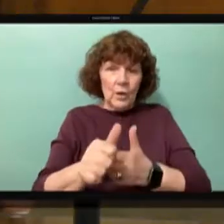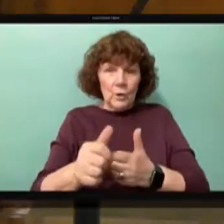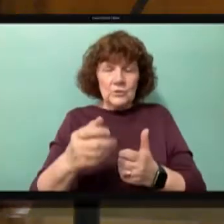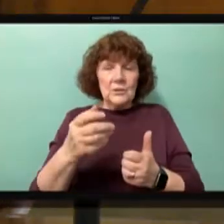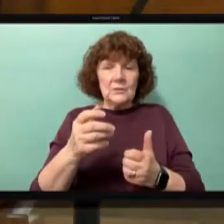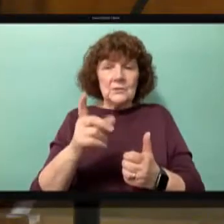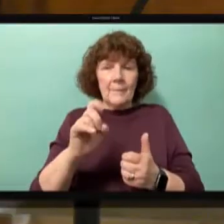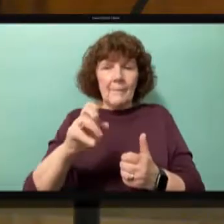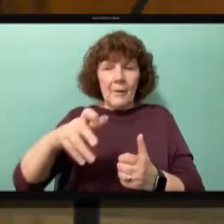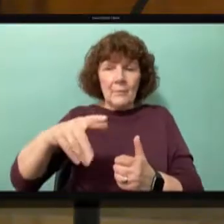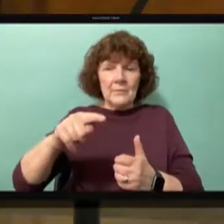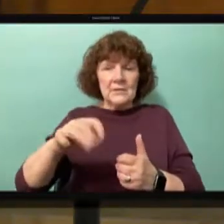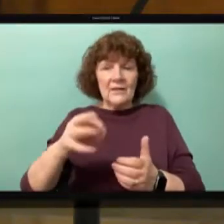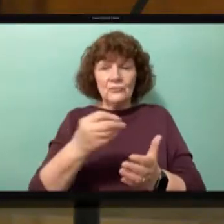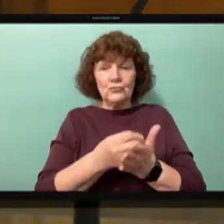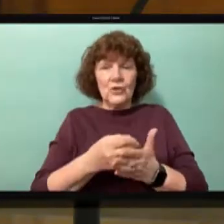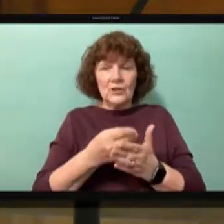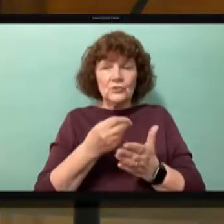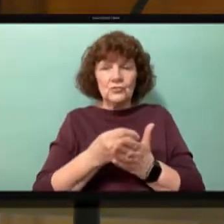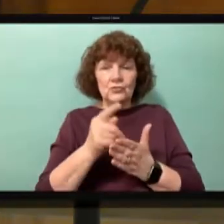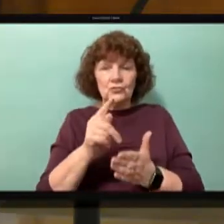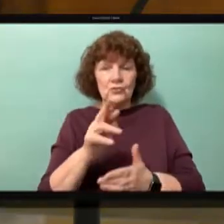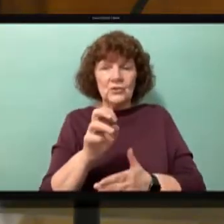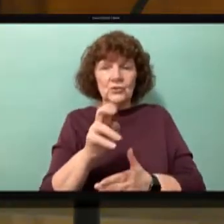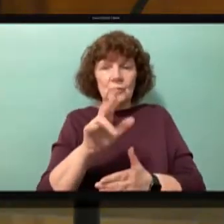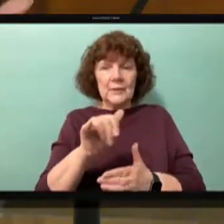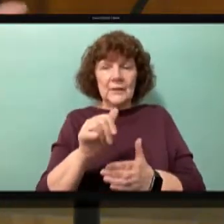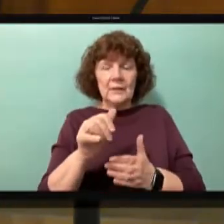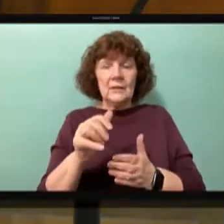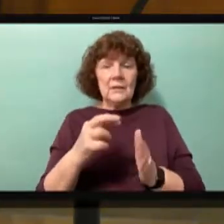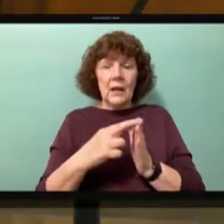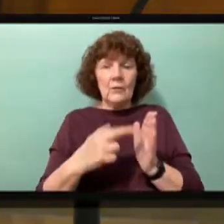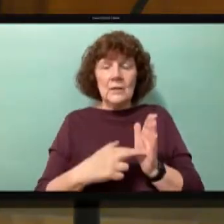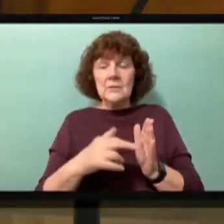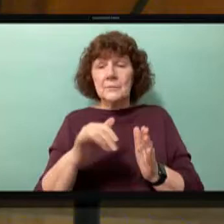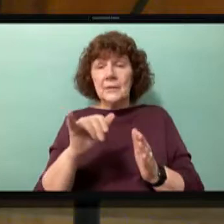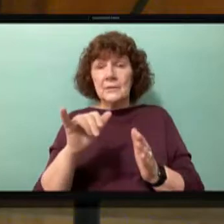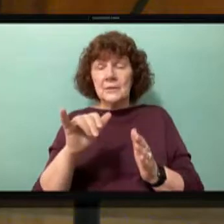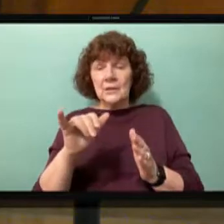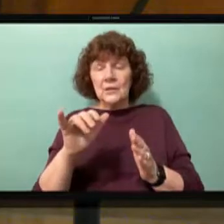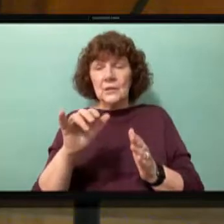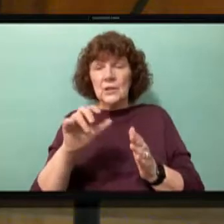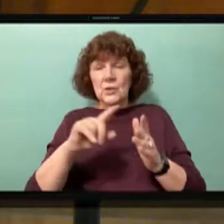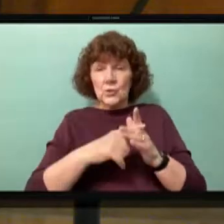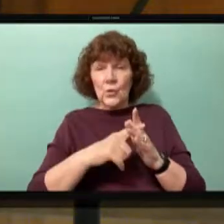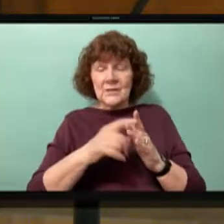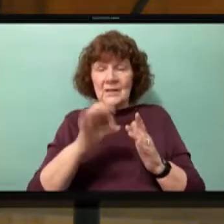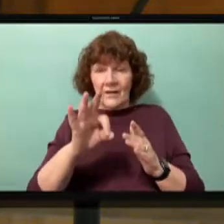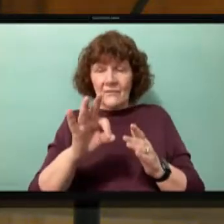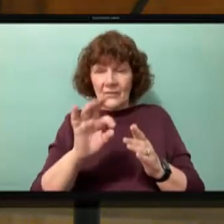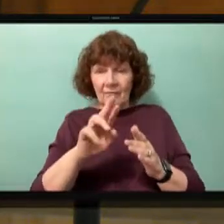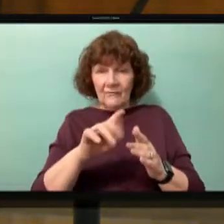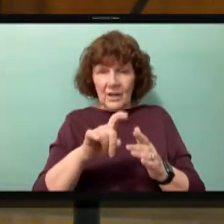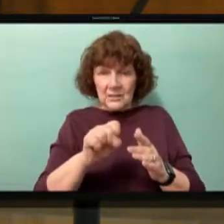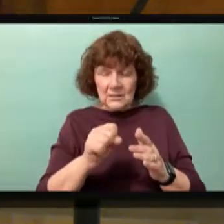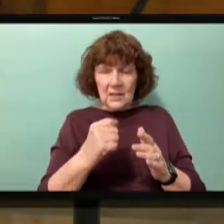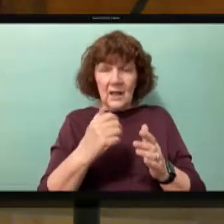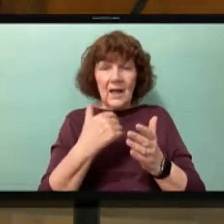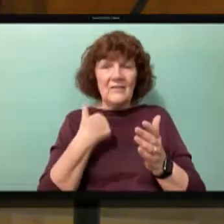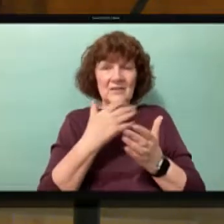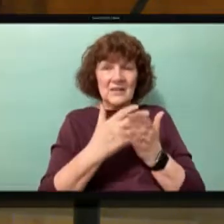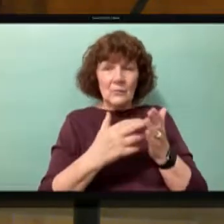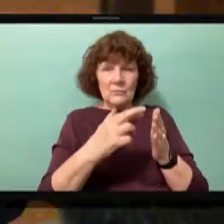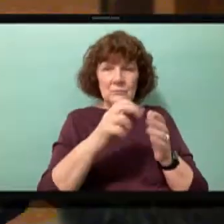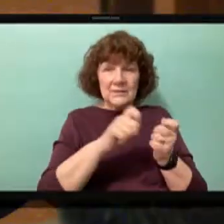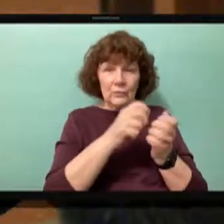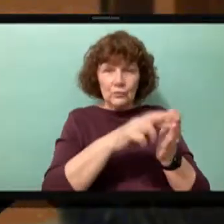then the uses of the funds, not just the source of the funds, but the use of the funds also kind of trigger certain different rules. Yes. Okay. And